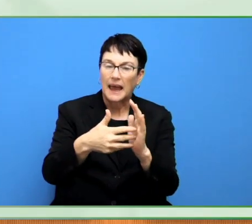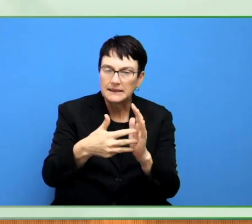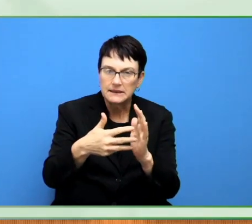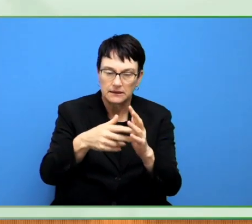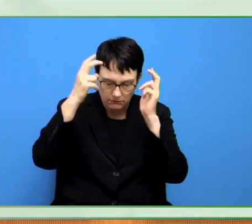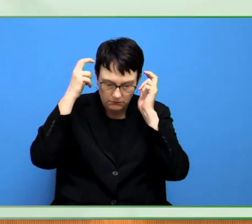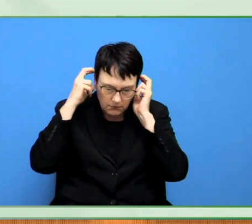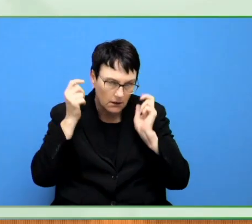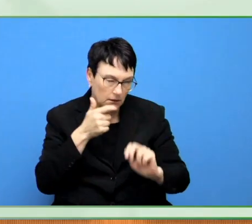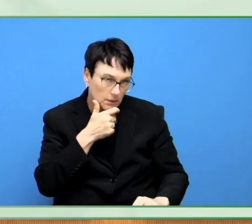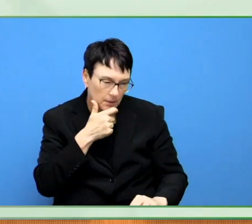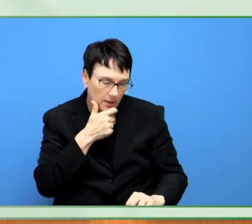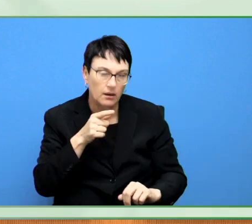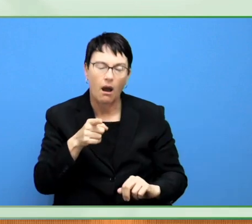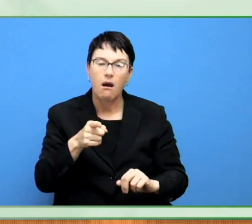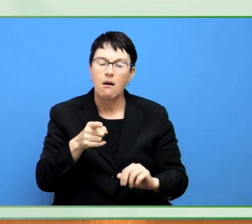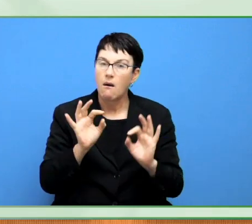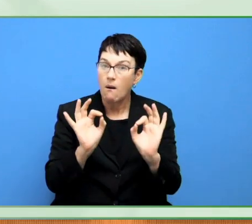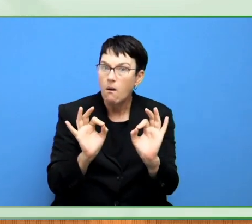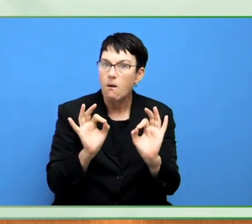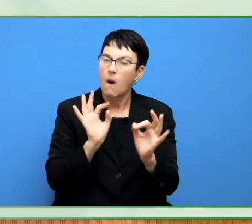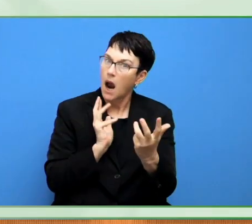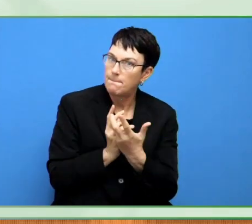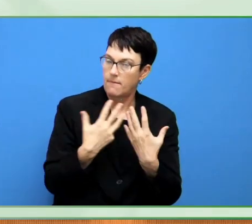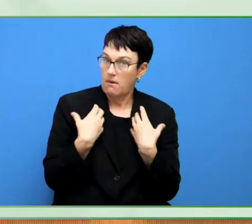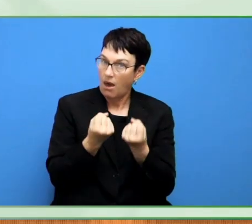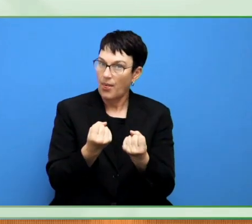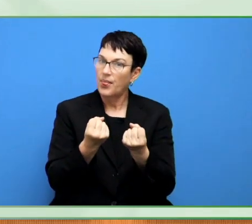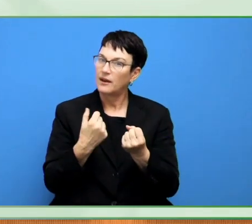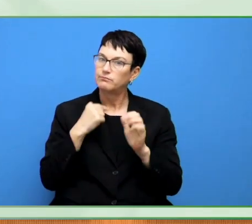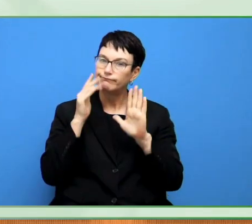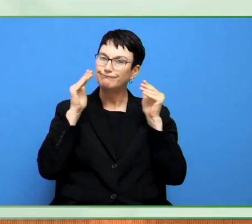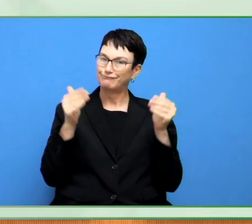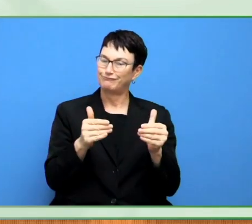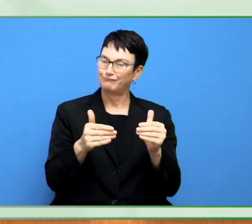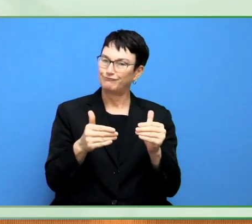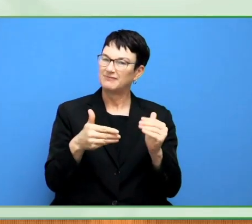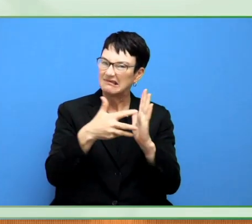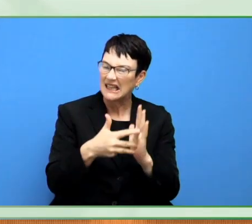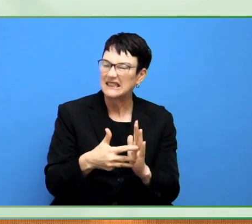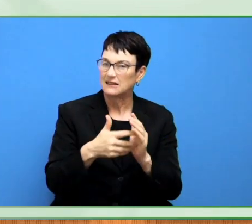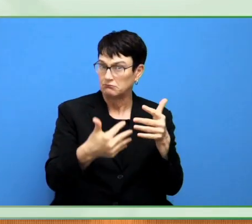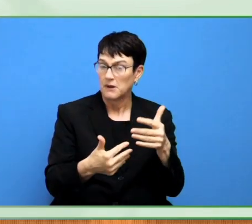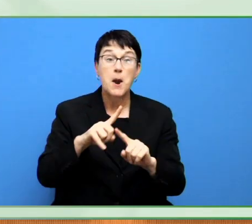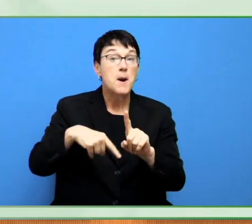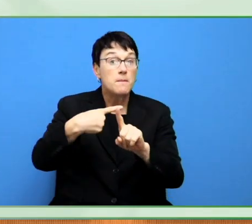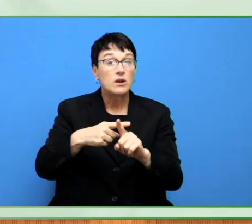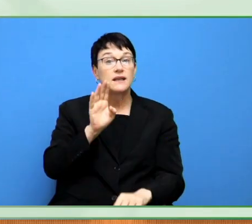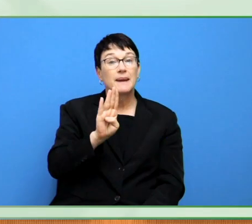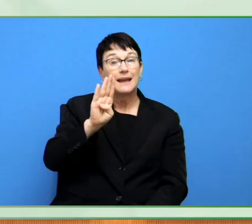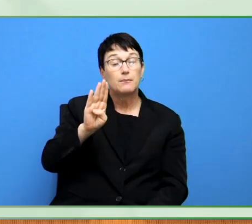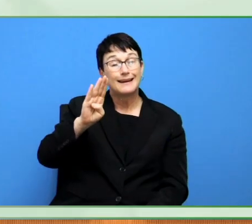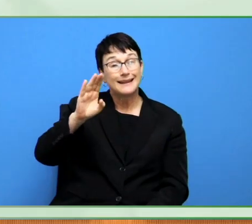what I'll be talking about today. And also, I'm working with BBC, European